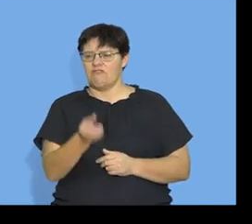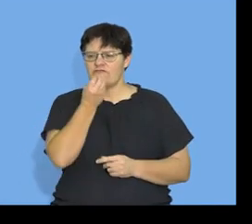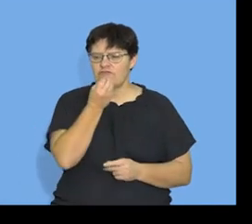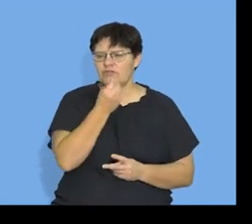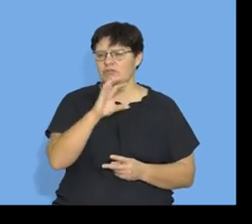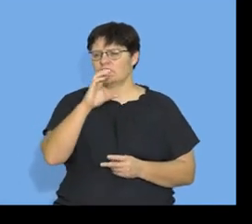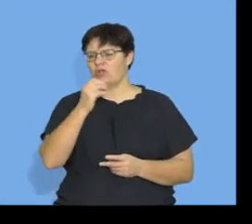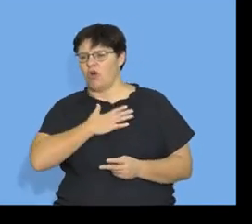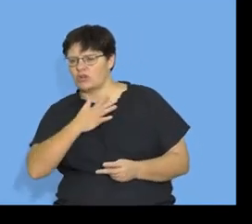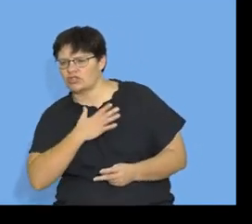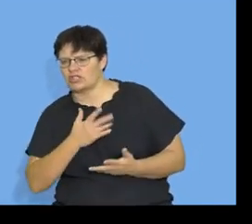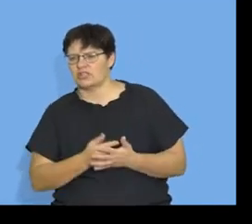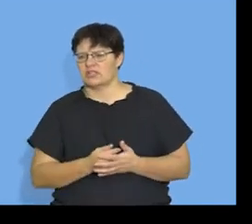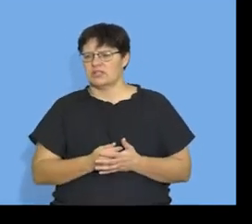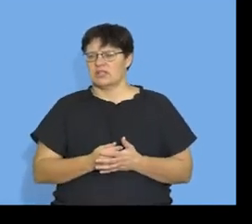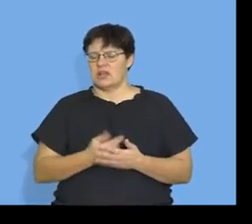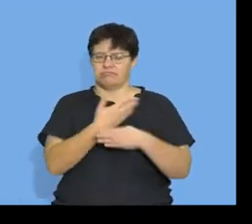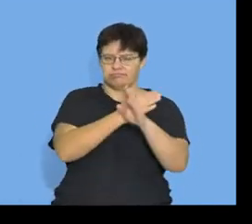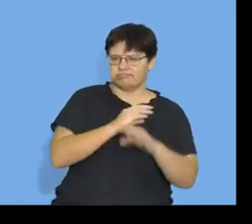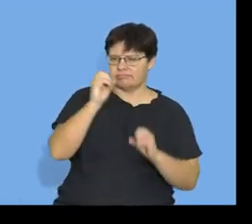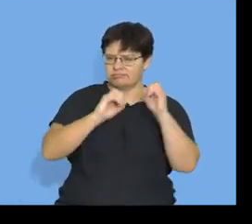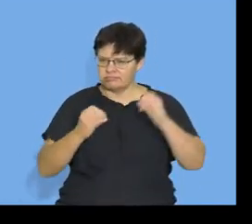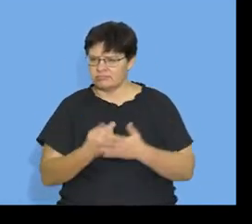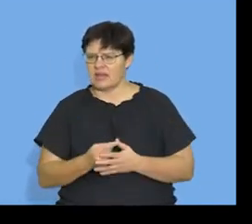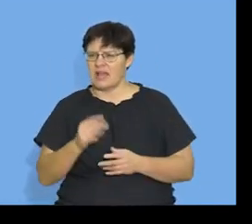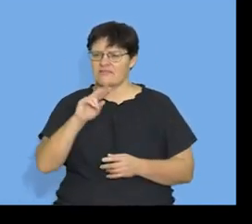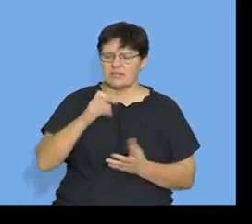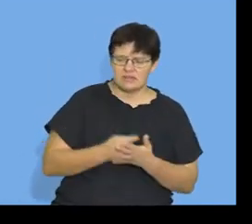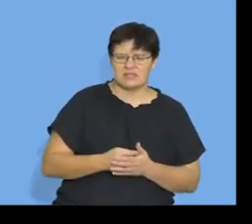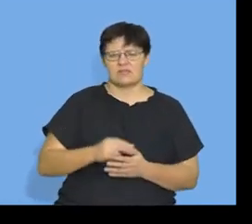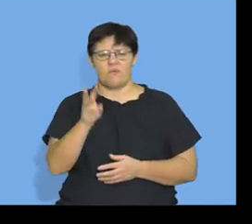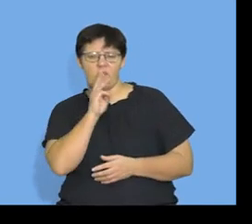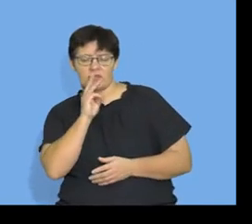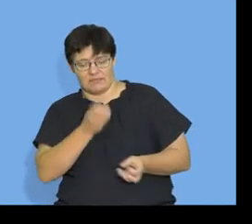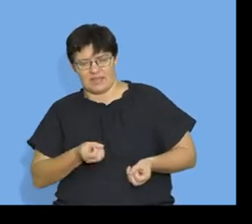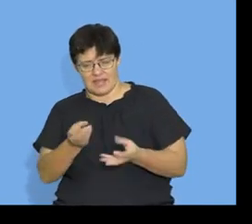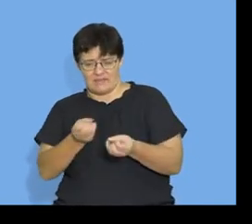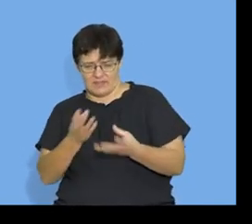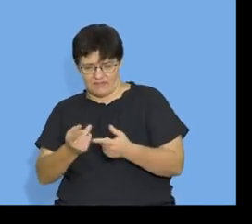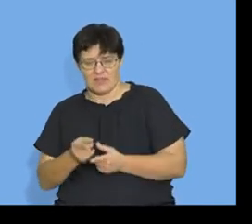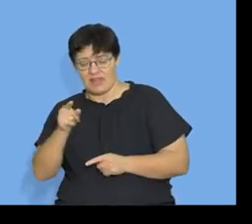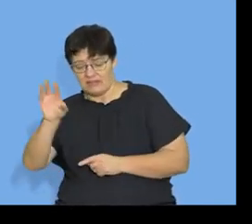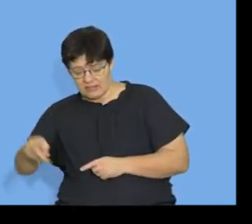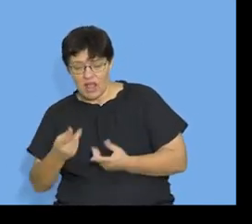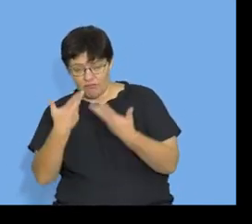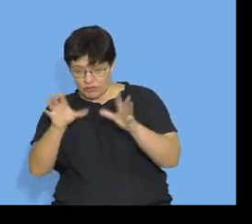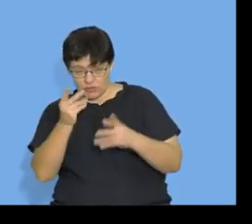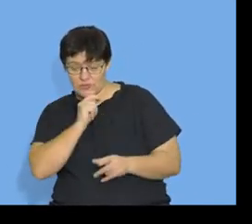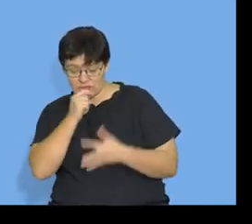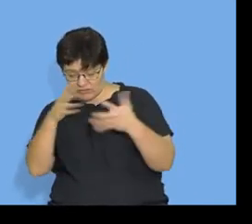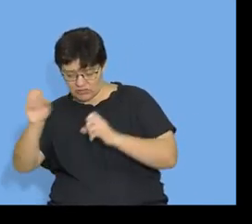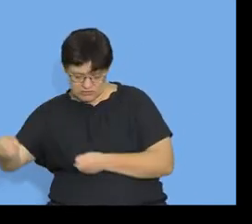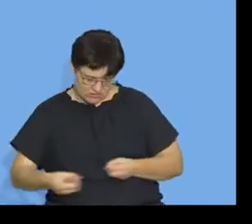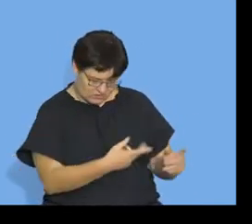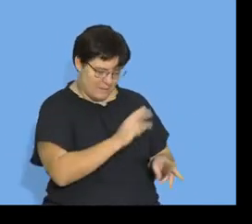And this is an important process that occurs that ensures that the baby remains healthy, waste products are removed, and can